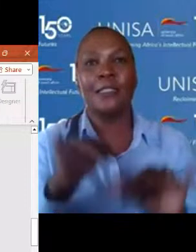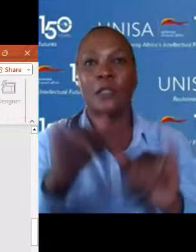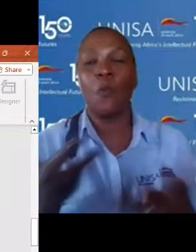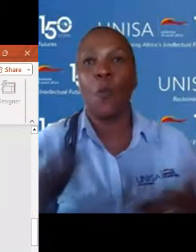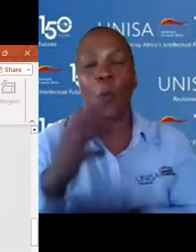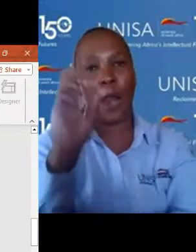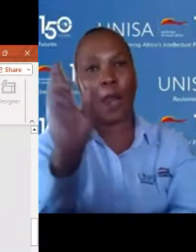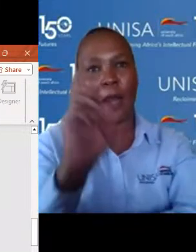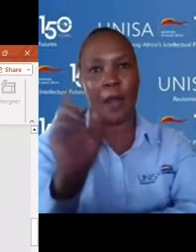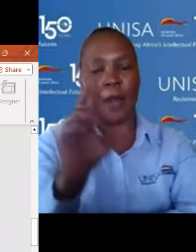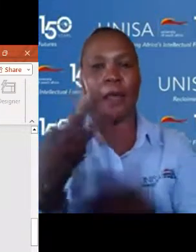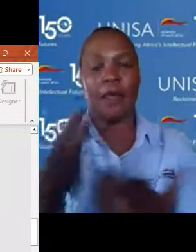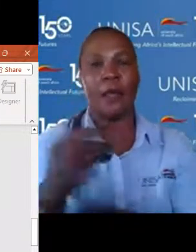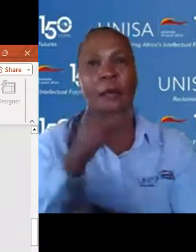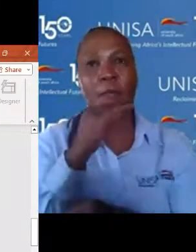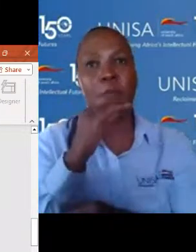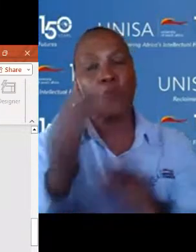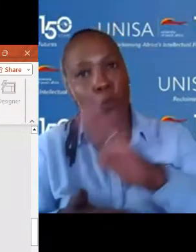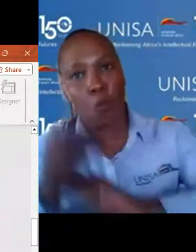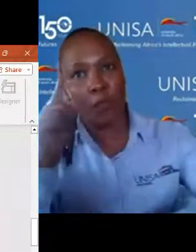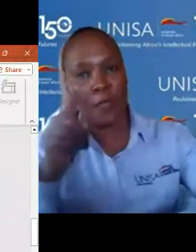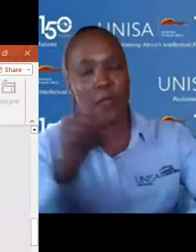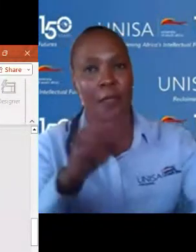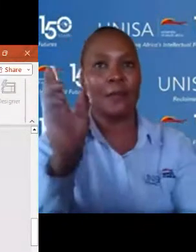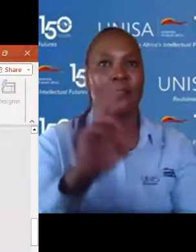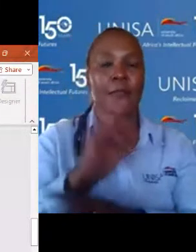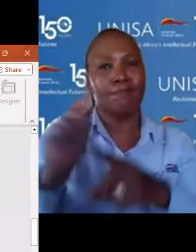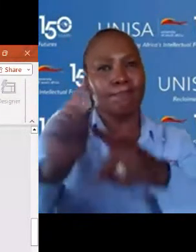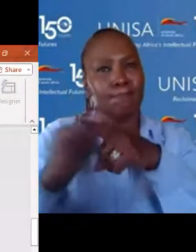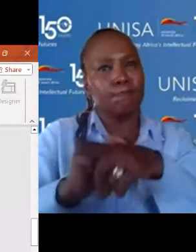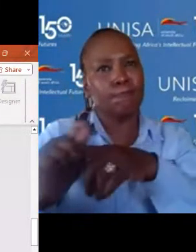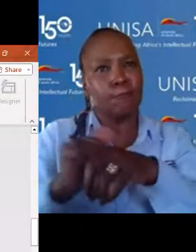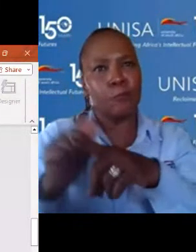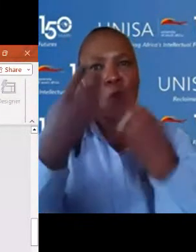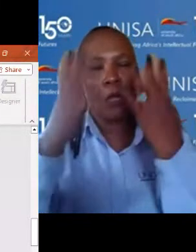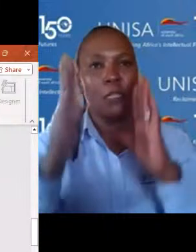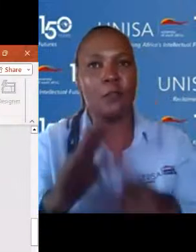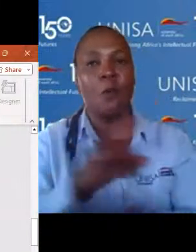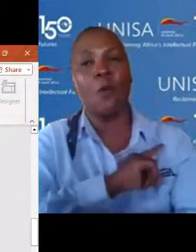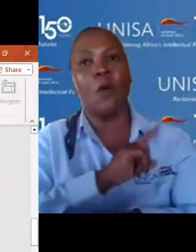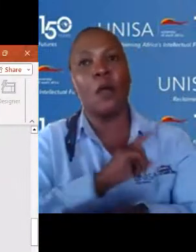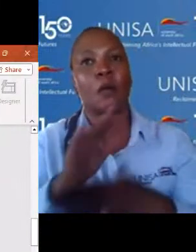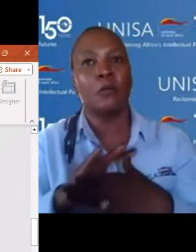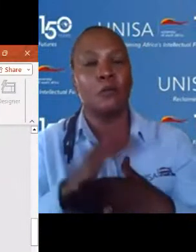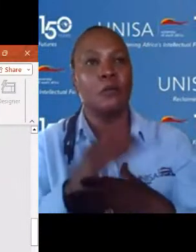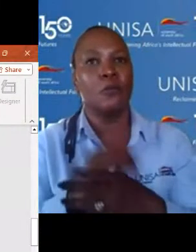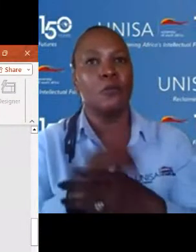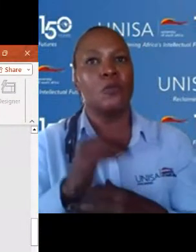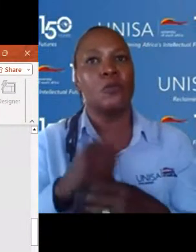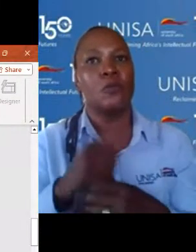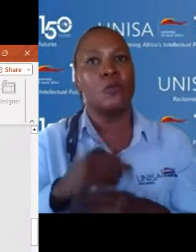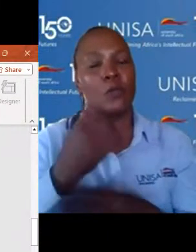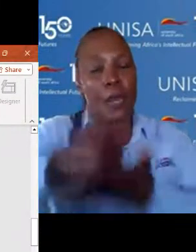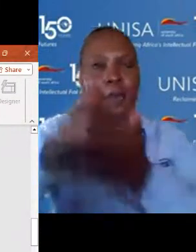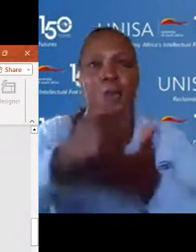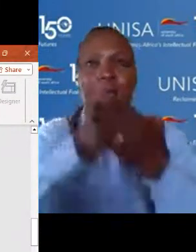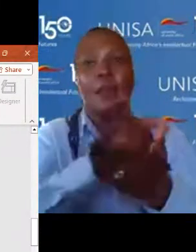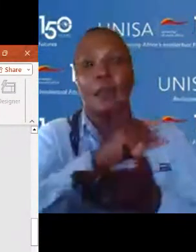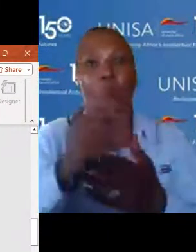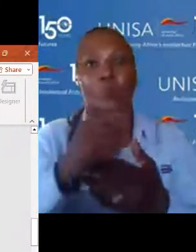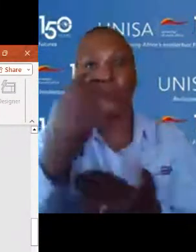will go to Rustenburg and train those students so that we are able to assist them as